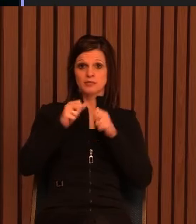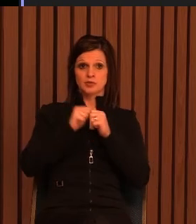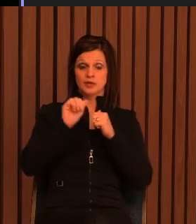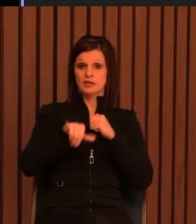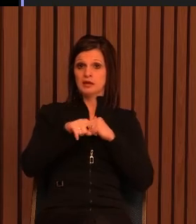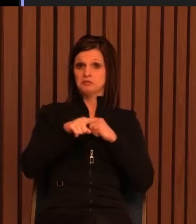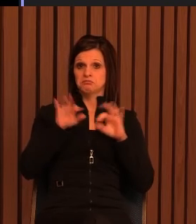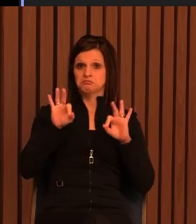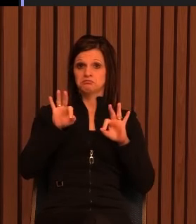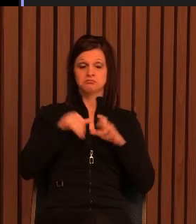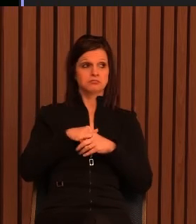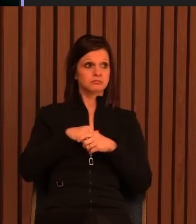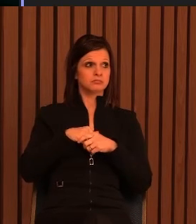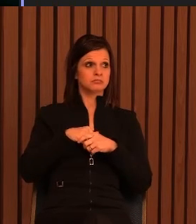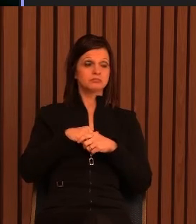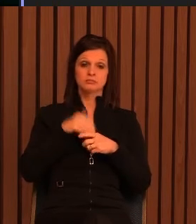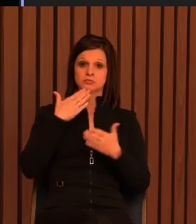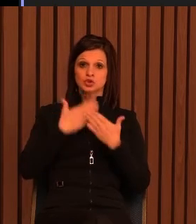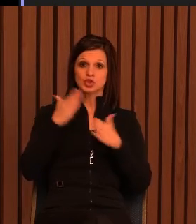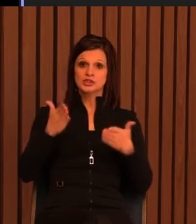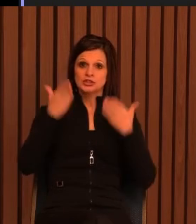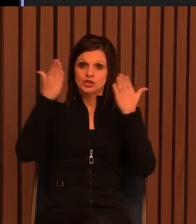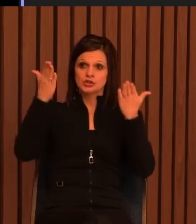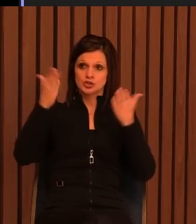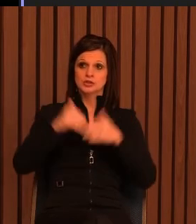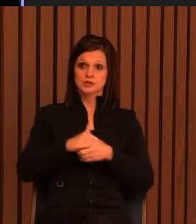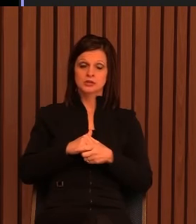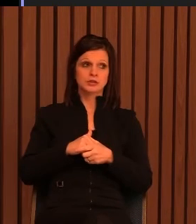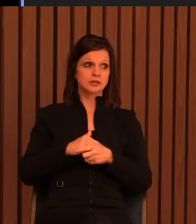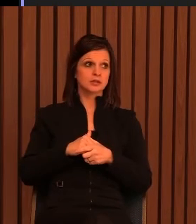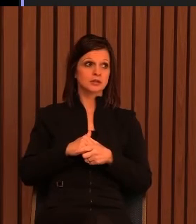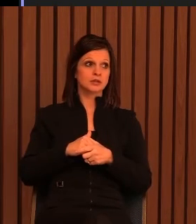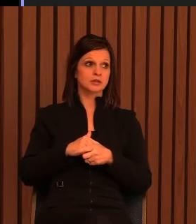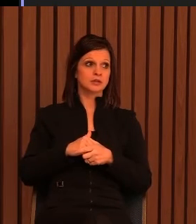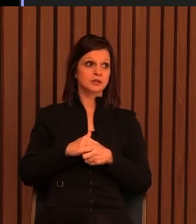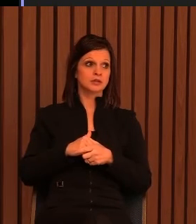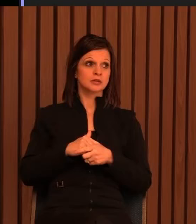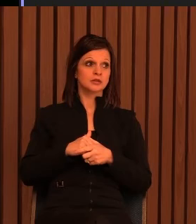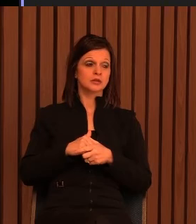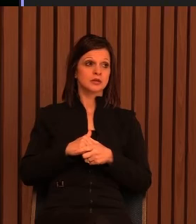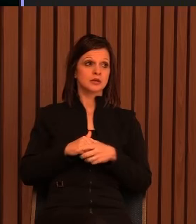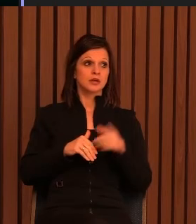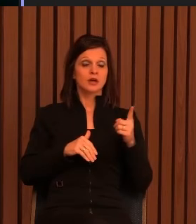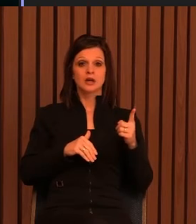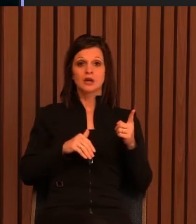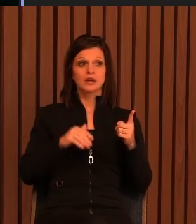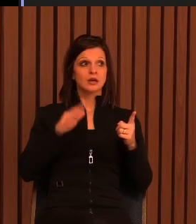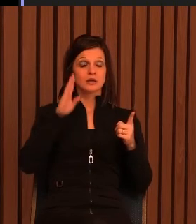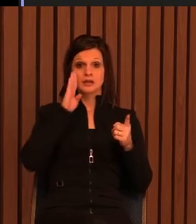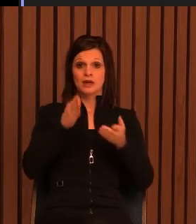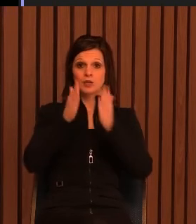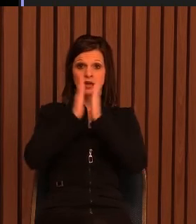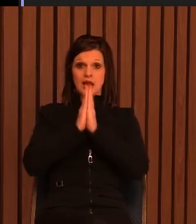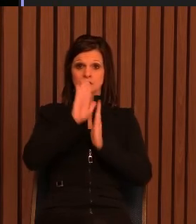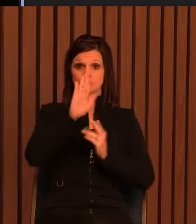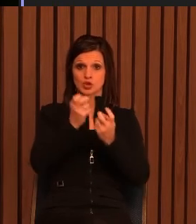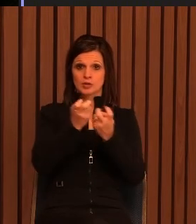out. I think those were good suggestions, and then I would just take any suggestions from your panel there